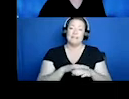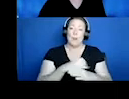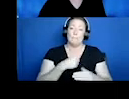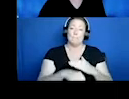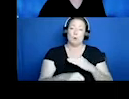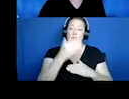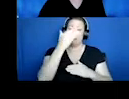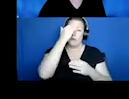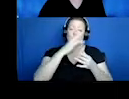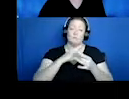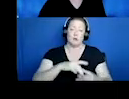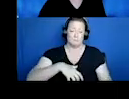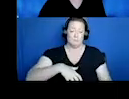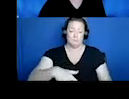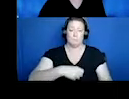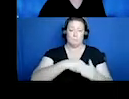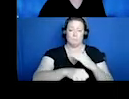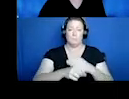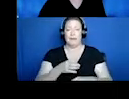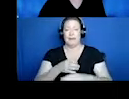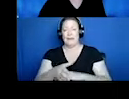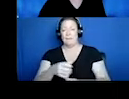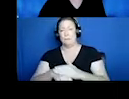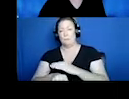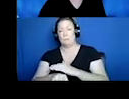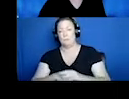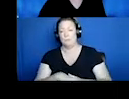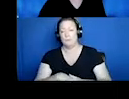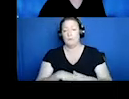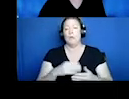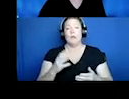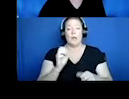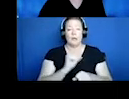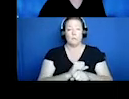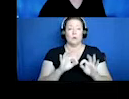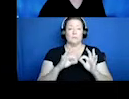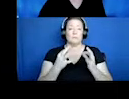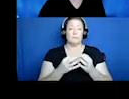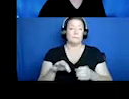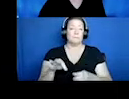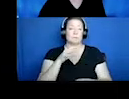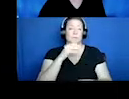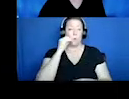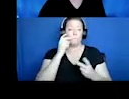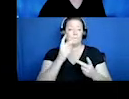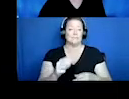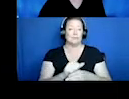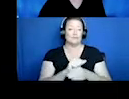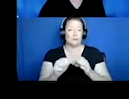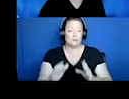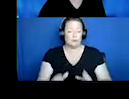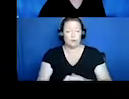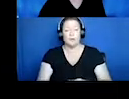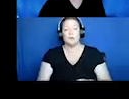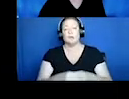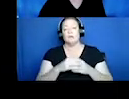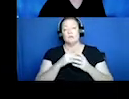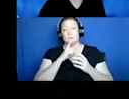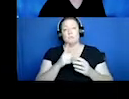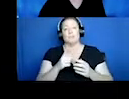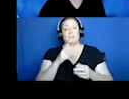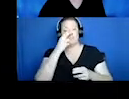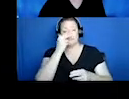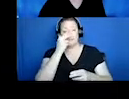around pregnancy, childbirth, and postpartum. I work as a family spirit home visiting trainer, and it's really kind of